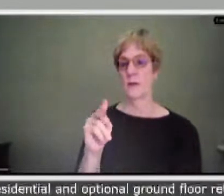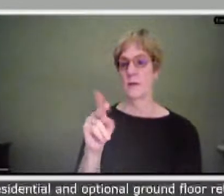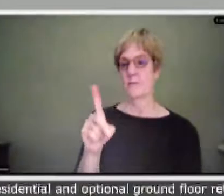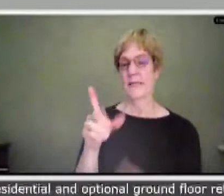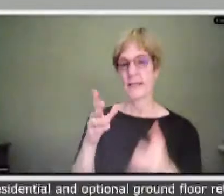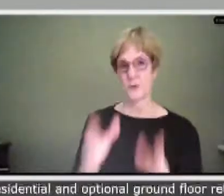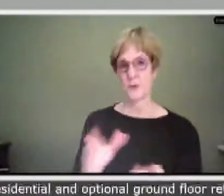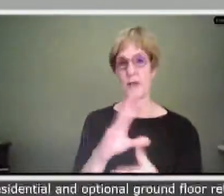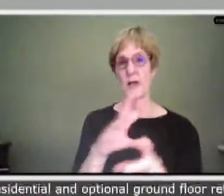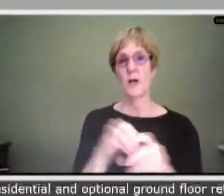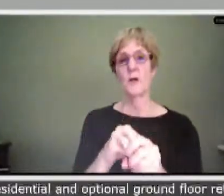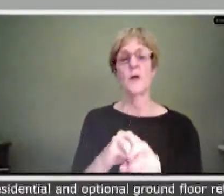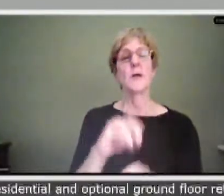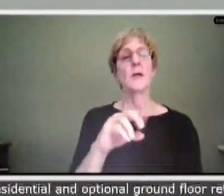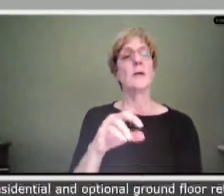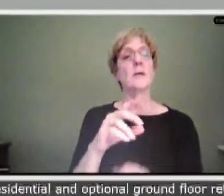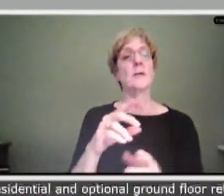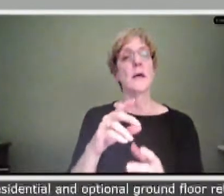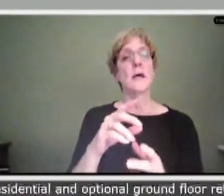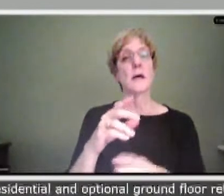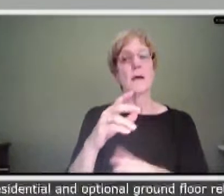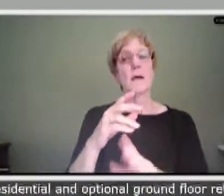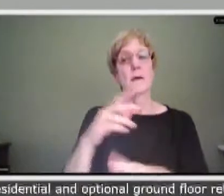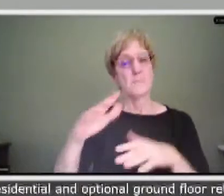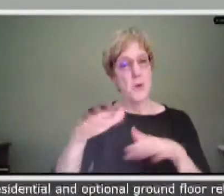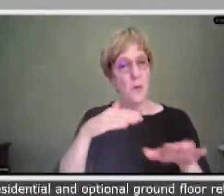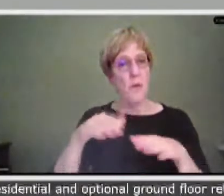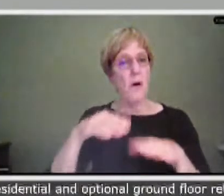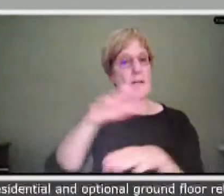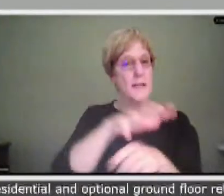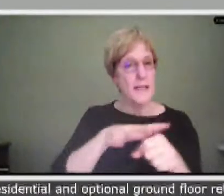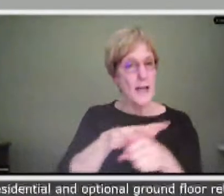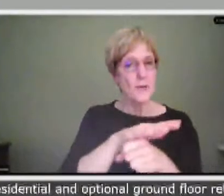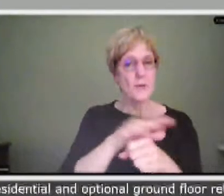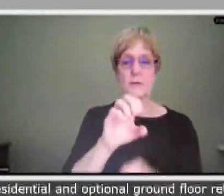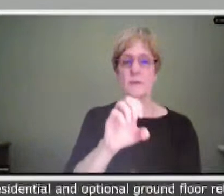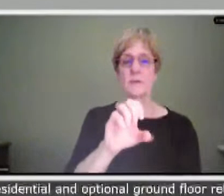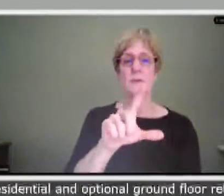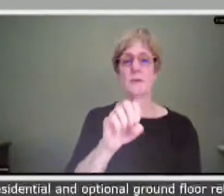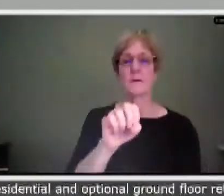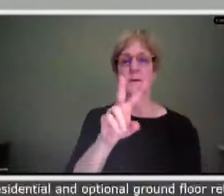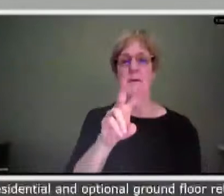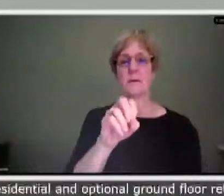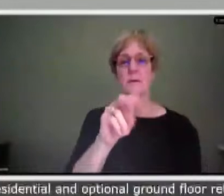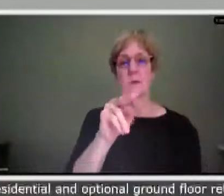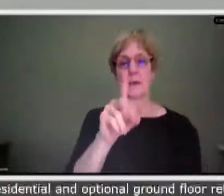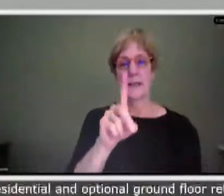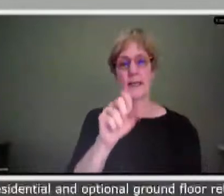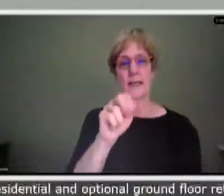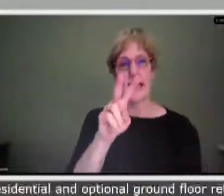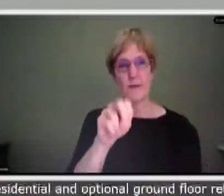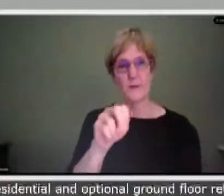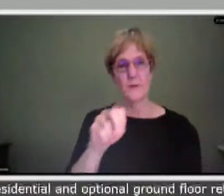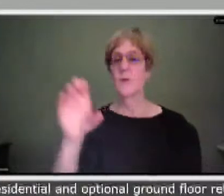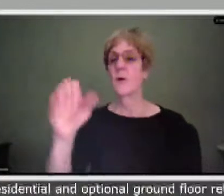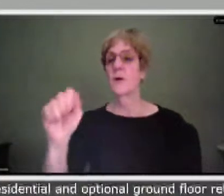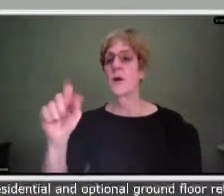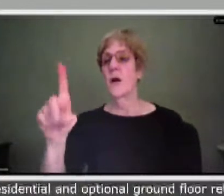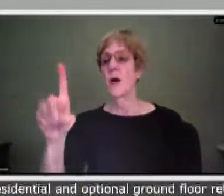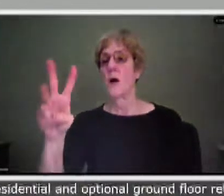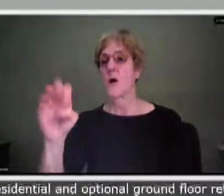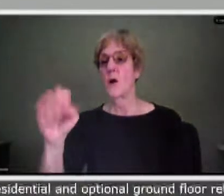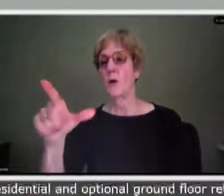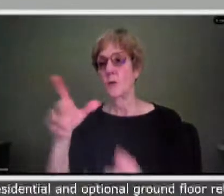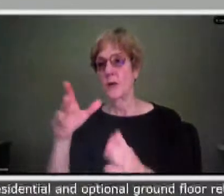include signalization and pedestrian improvements with Cleveland Ave, extension from Bland Street extension to Caldwell Street, and a new street